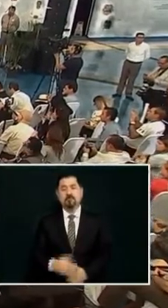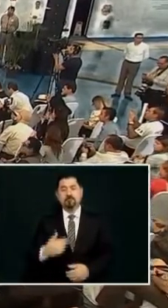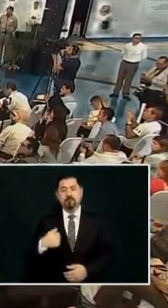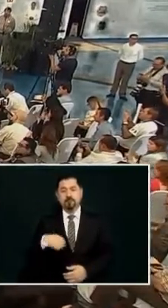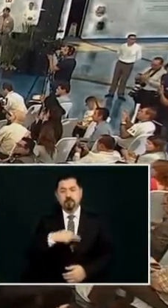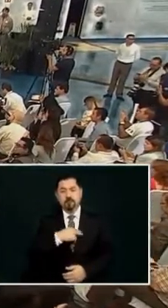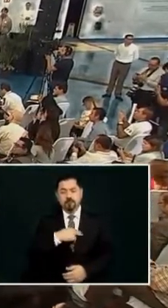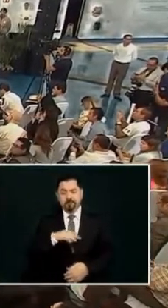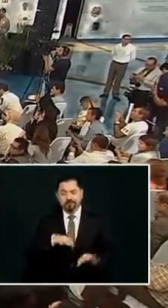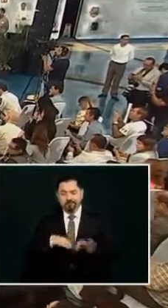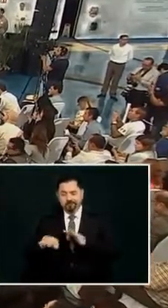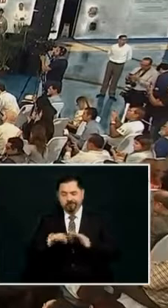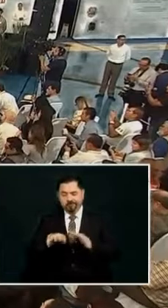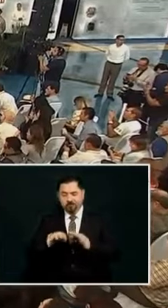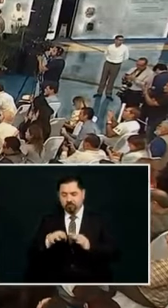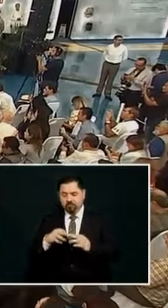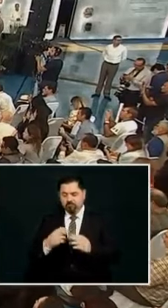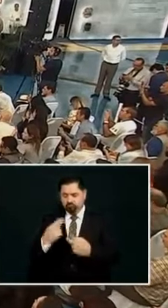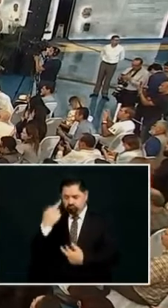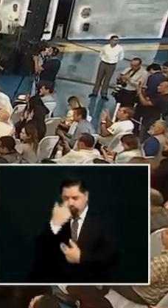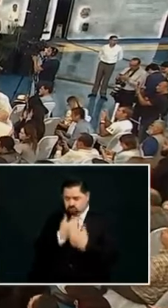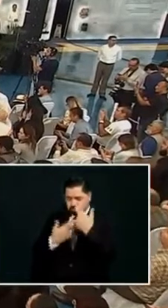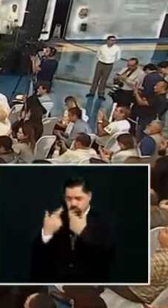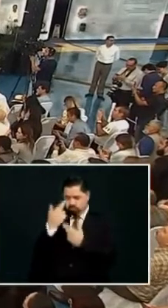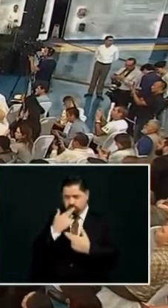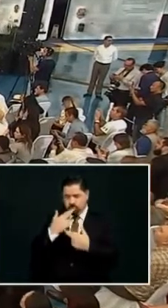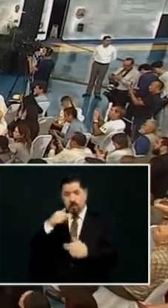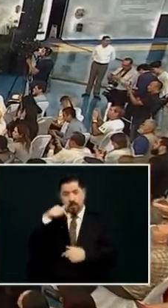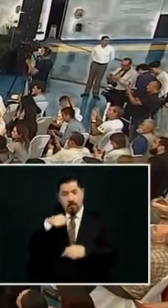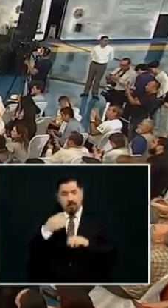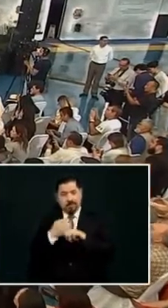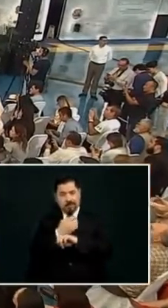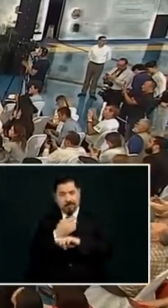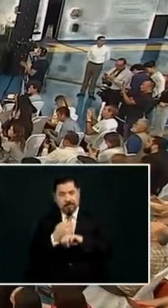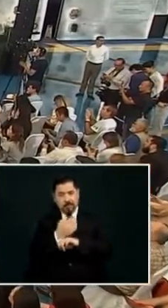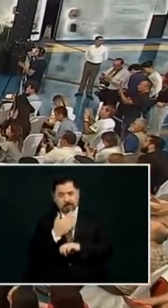due to the analysis that we did in the